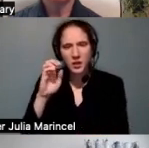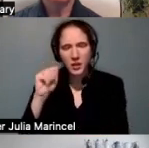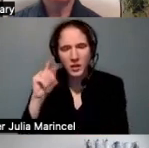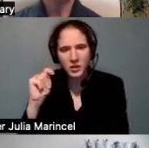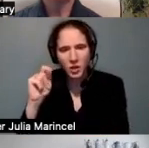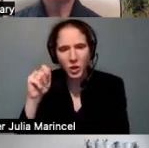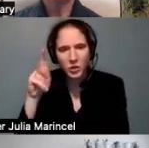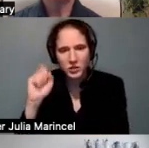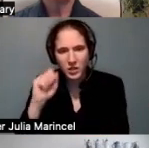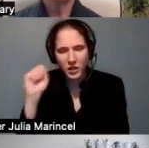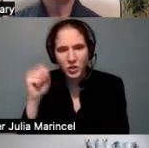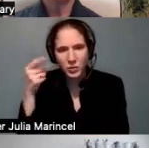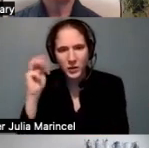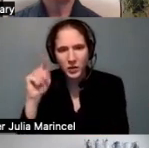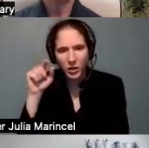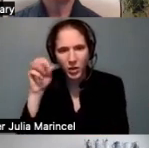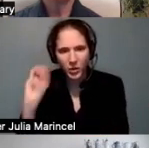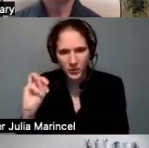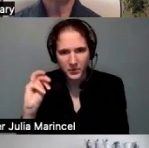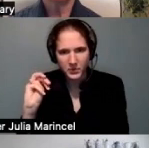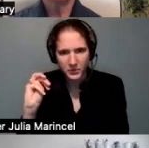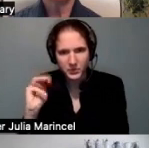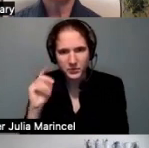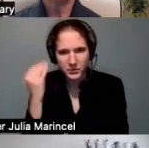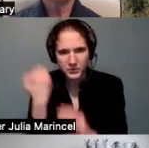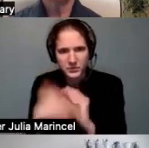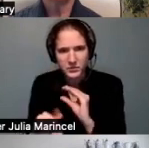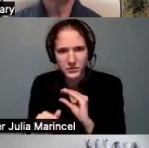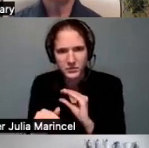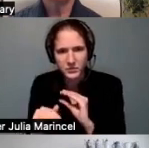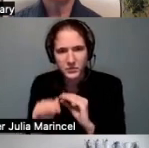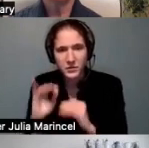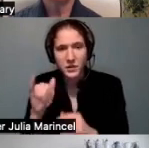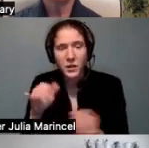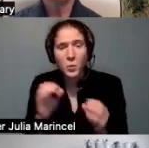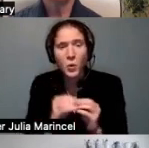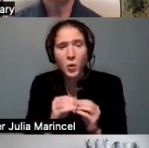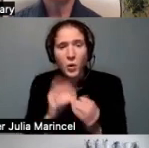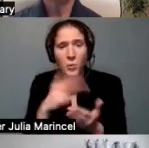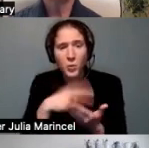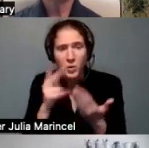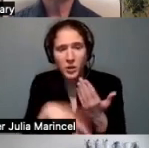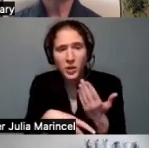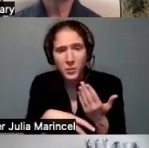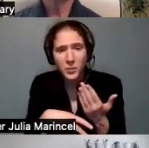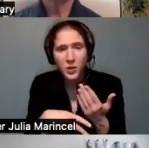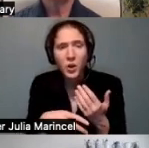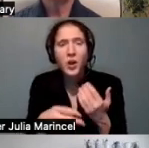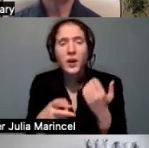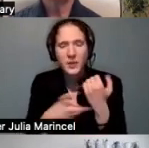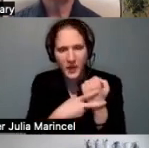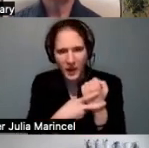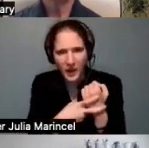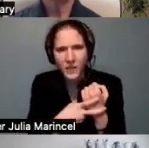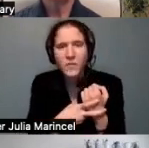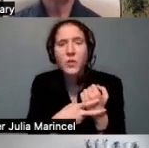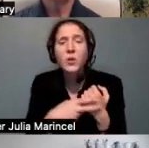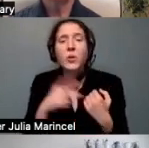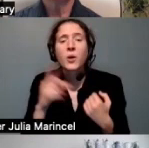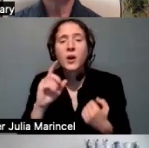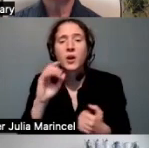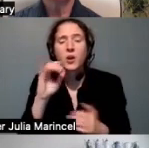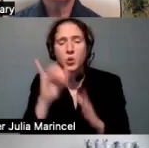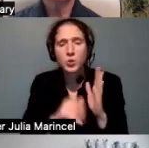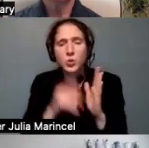drakeatarts.com. This and all our programs are archived on the Drake at Arts YouTube channel. That's